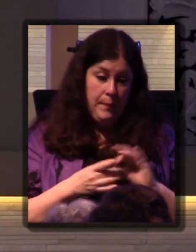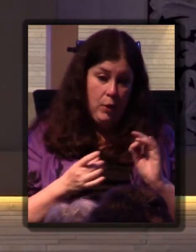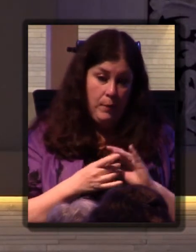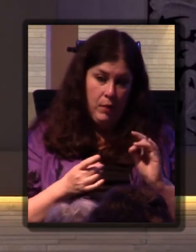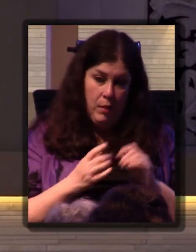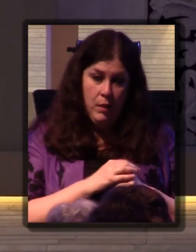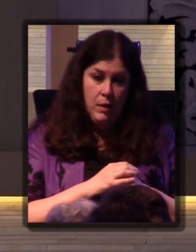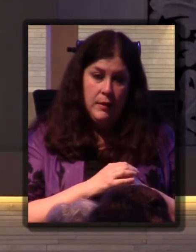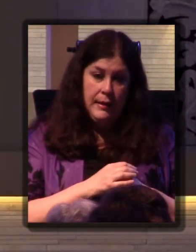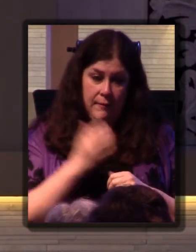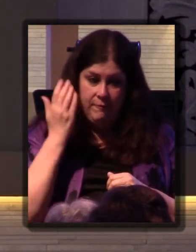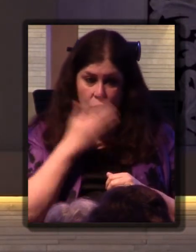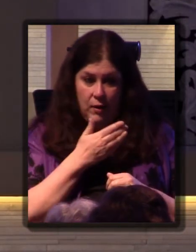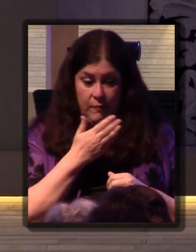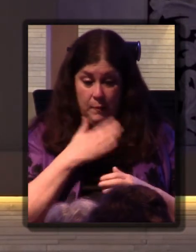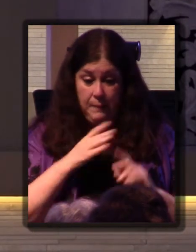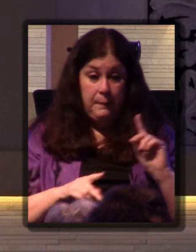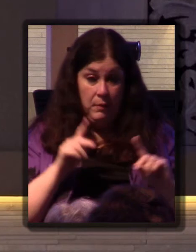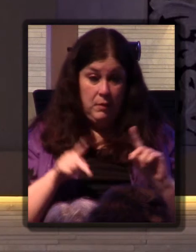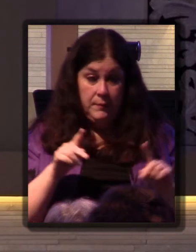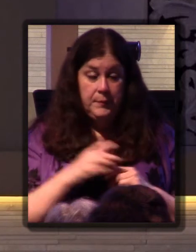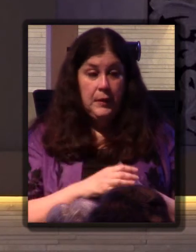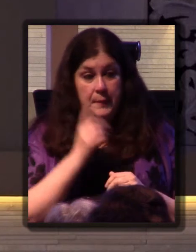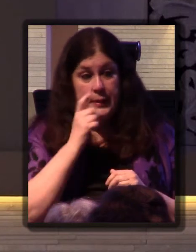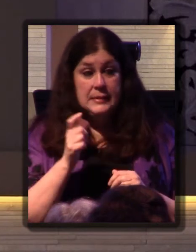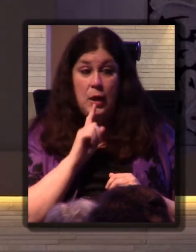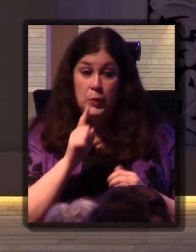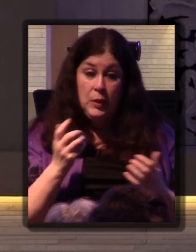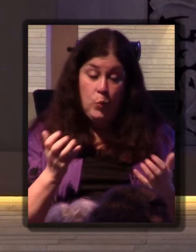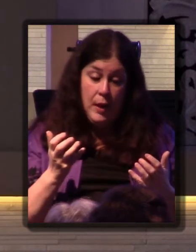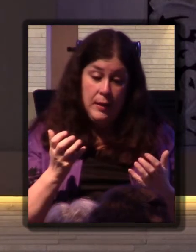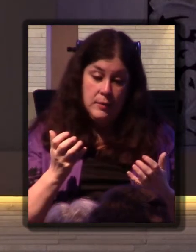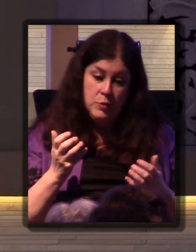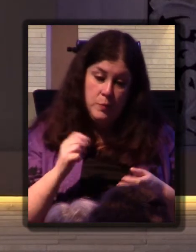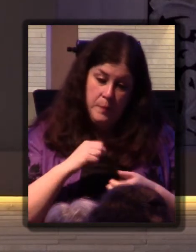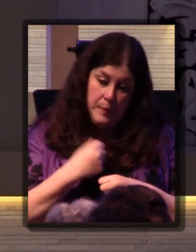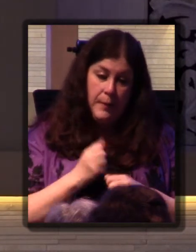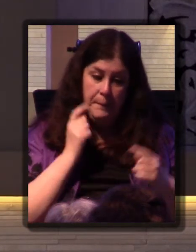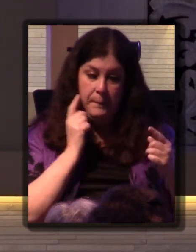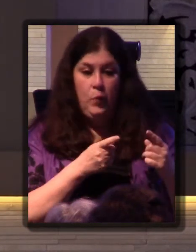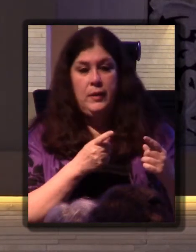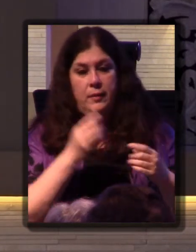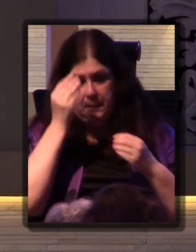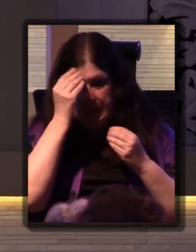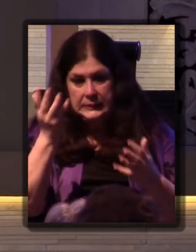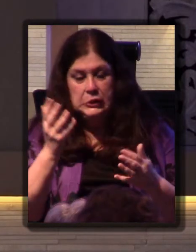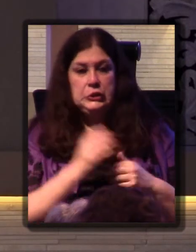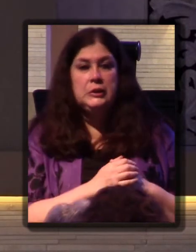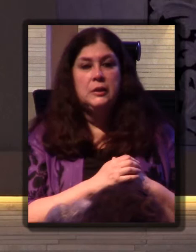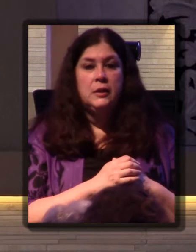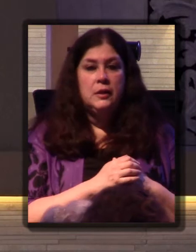a parable in front of my people, because I really want to drive home